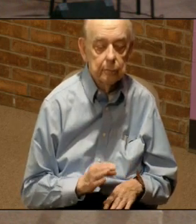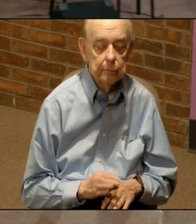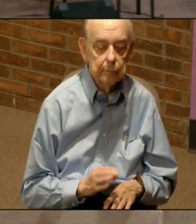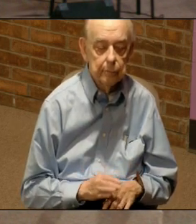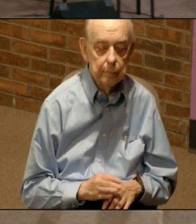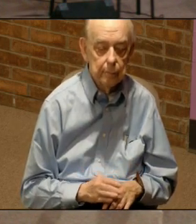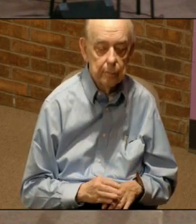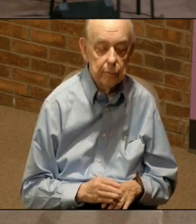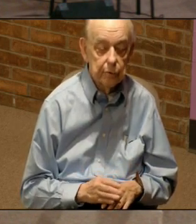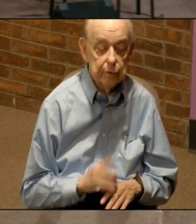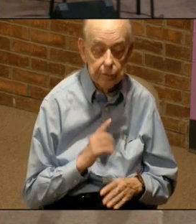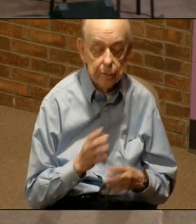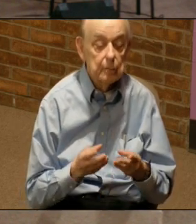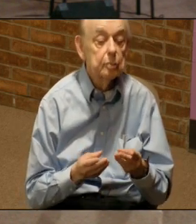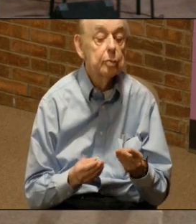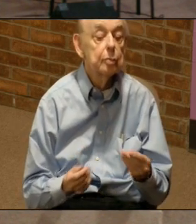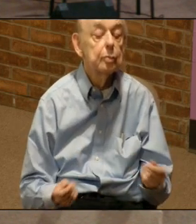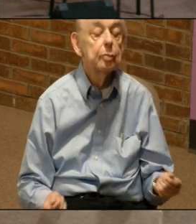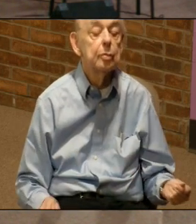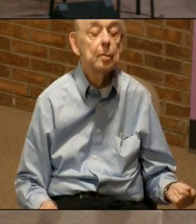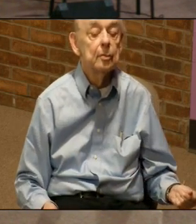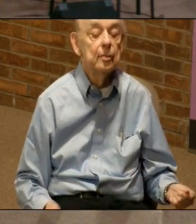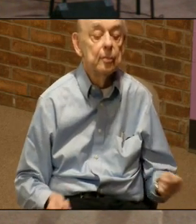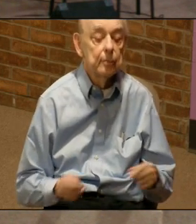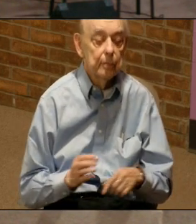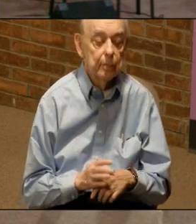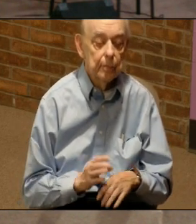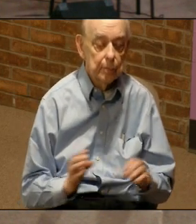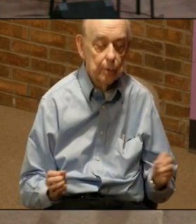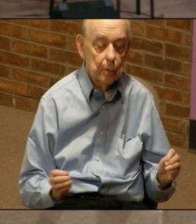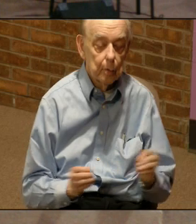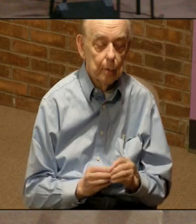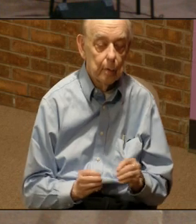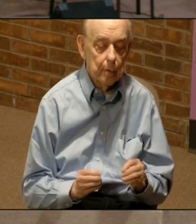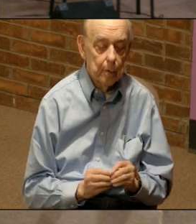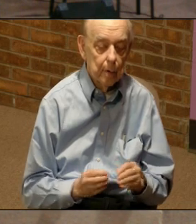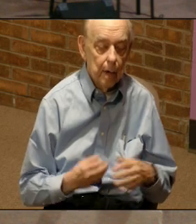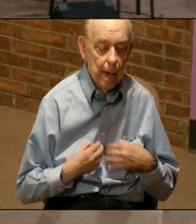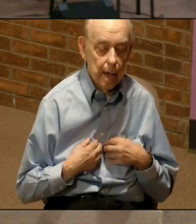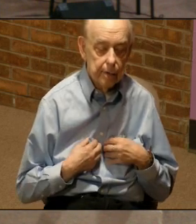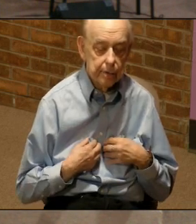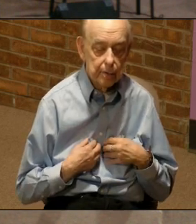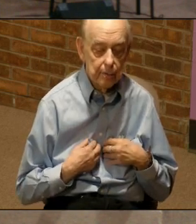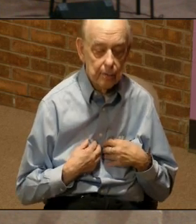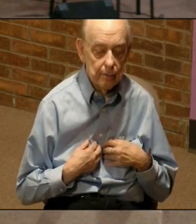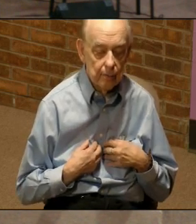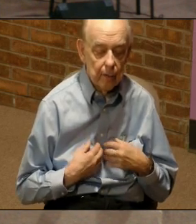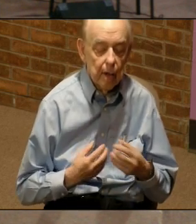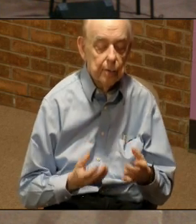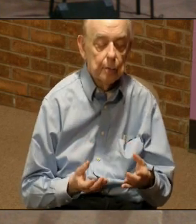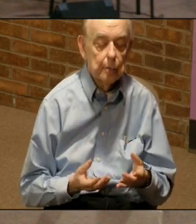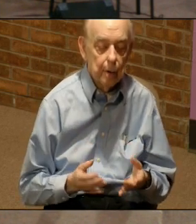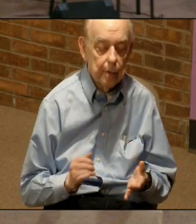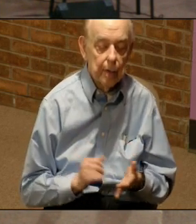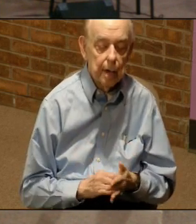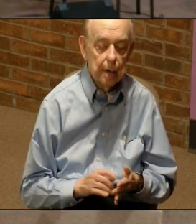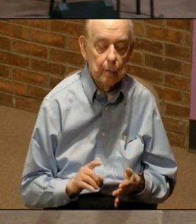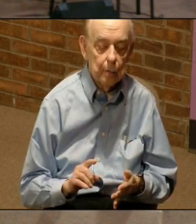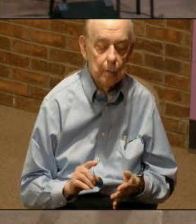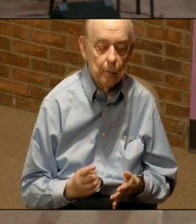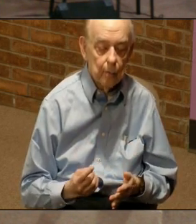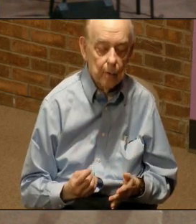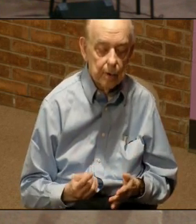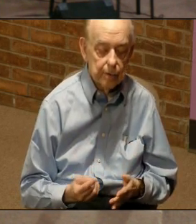is decaying. This is why the church no longer has the appeal that it once had.